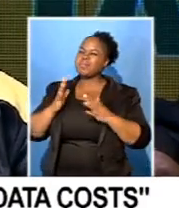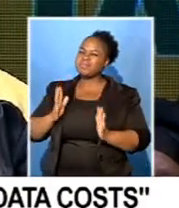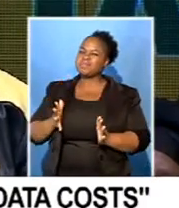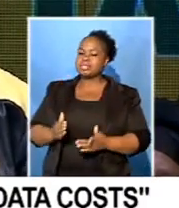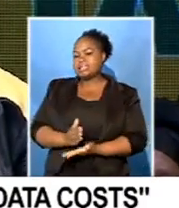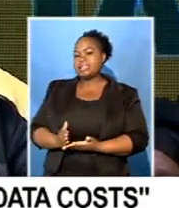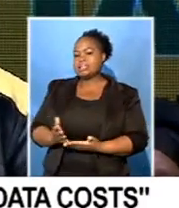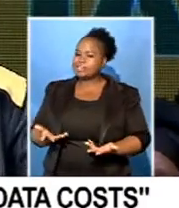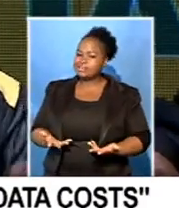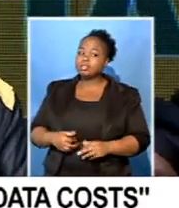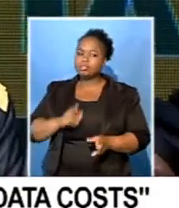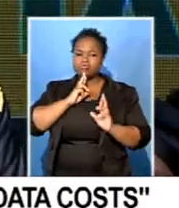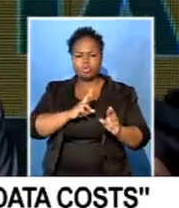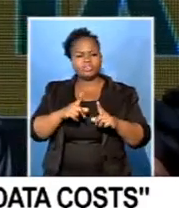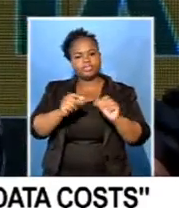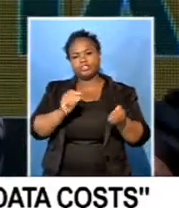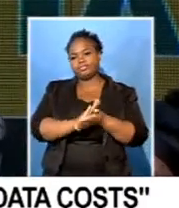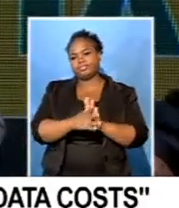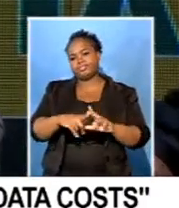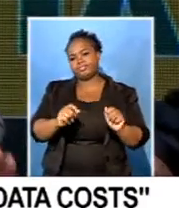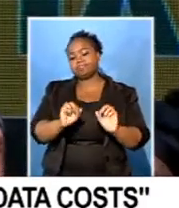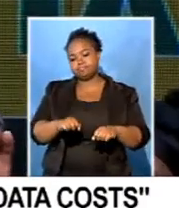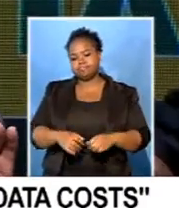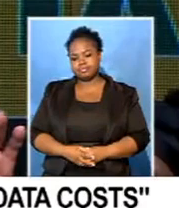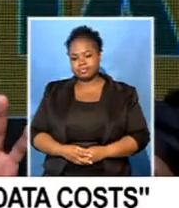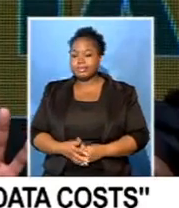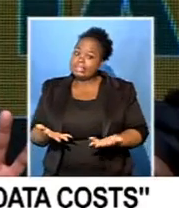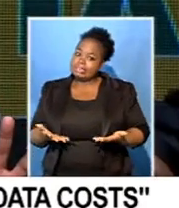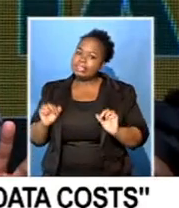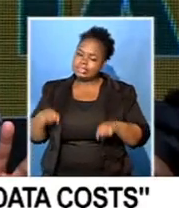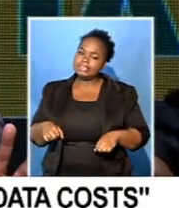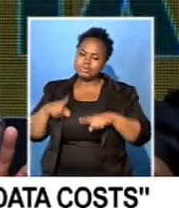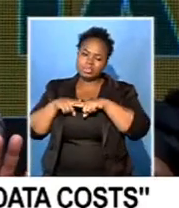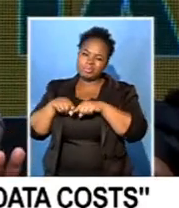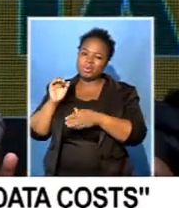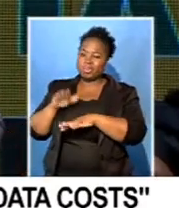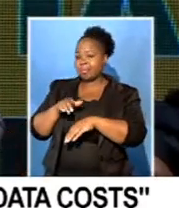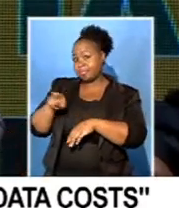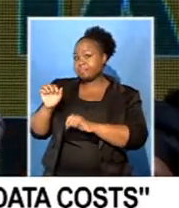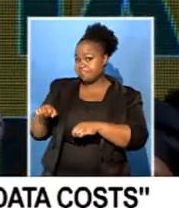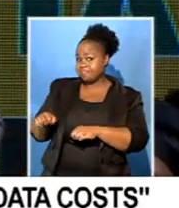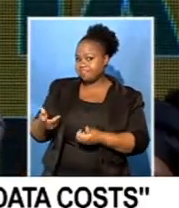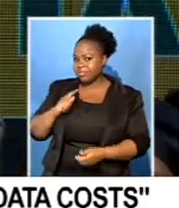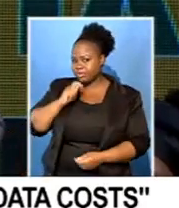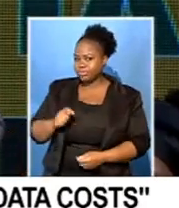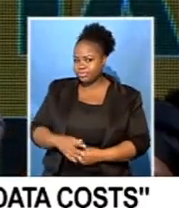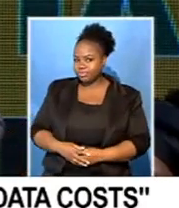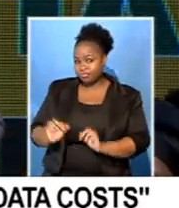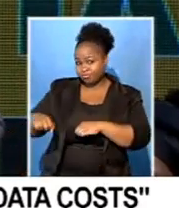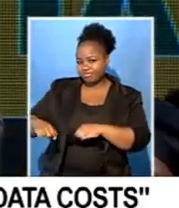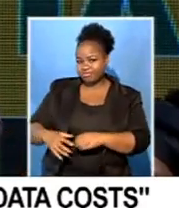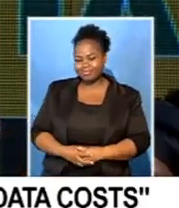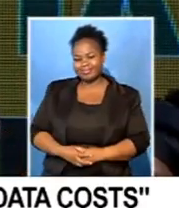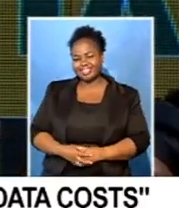that the report is complete. Of course, we rely on them, not so. We rely.